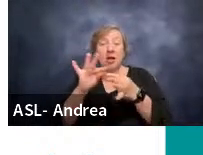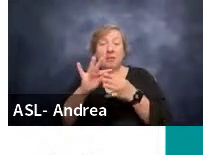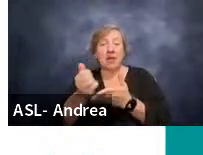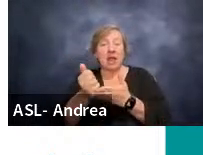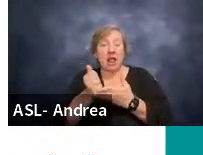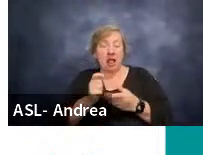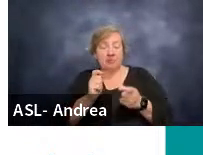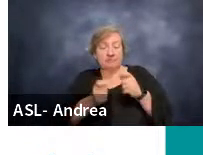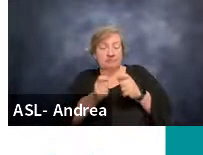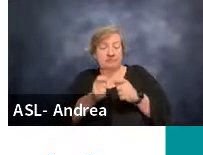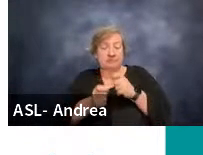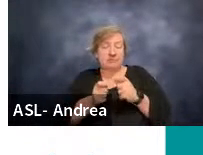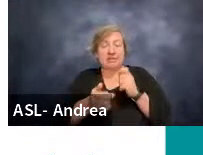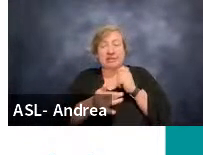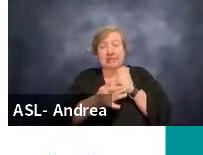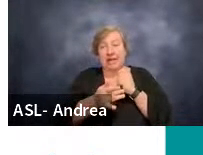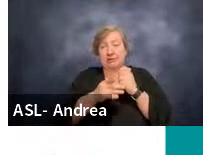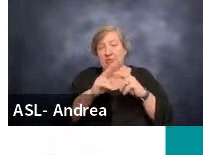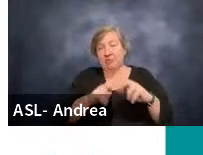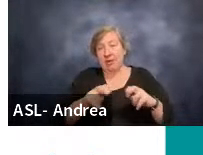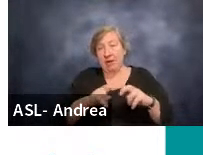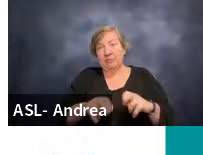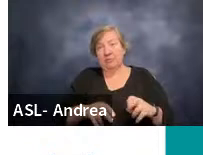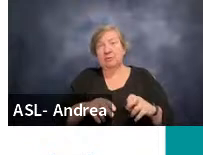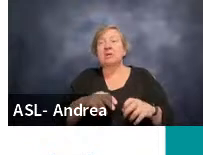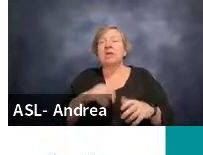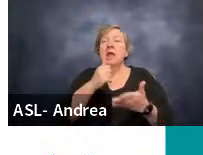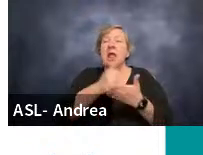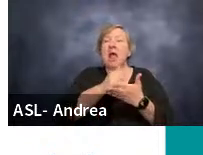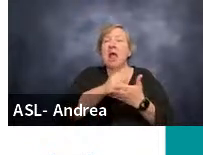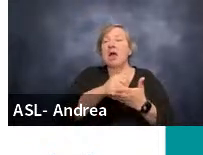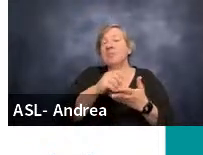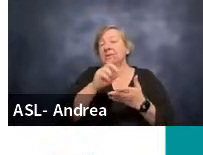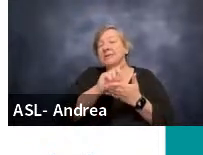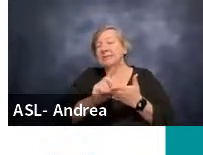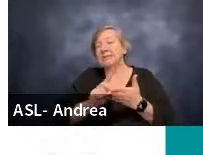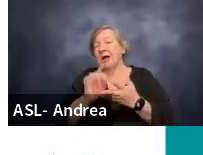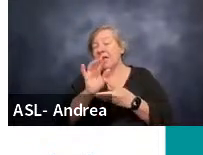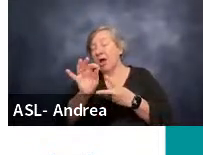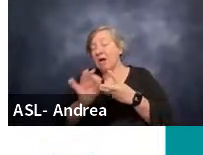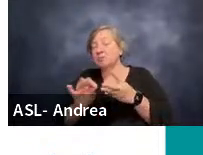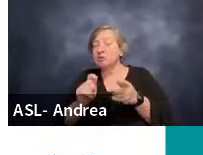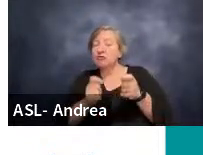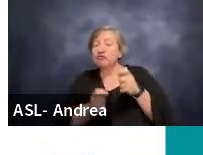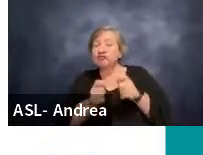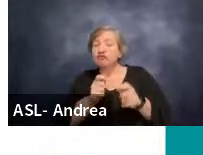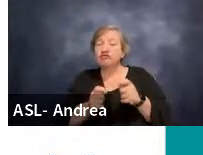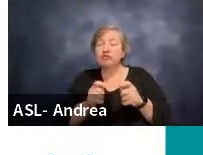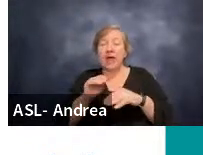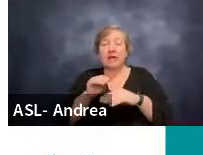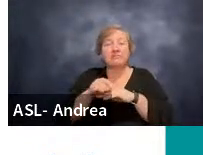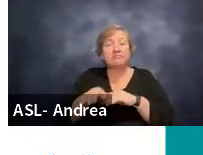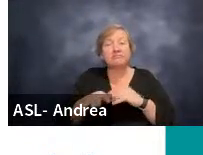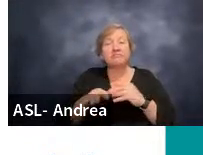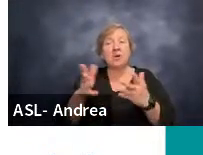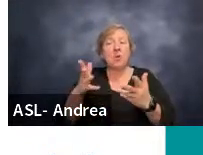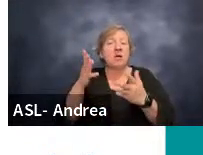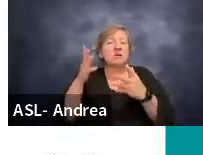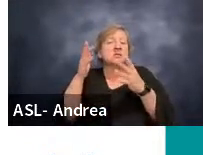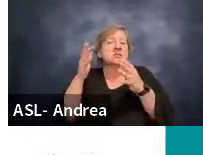the technical analysis, refine design options, and inform future design. So